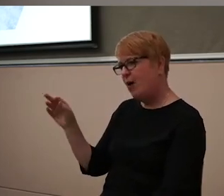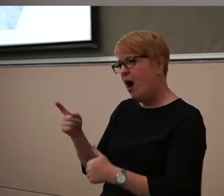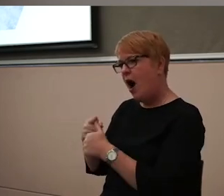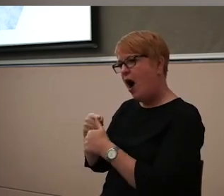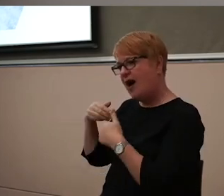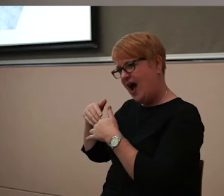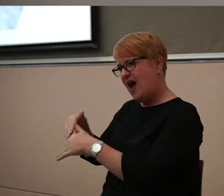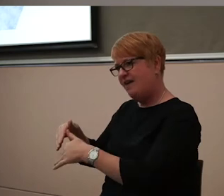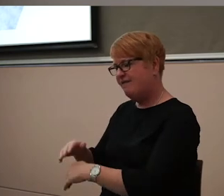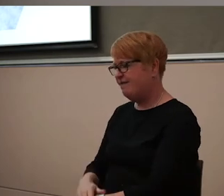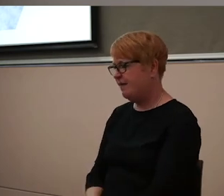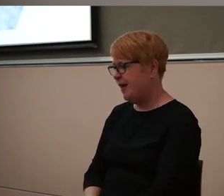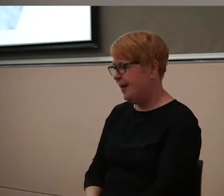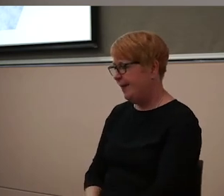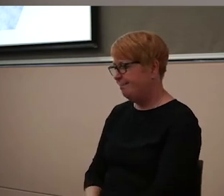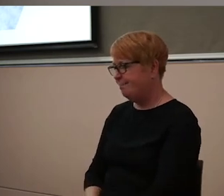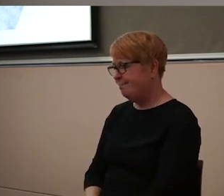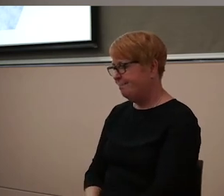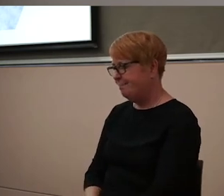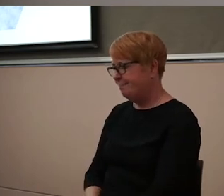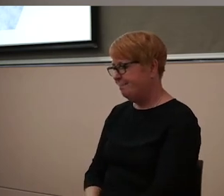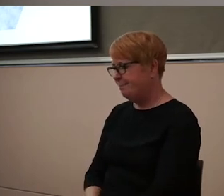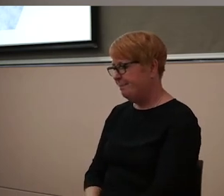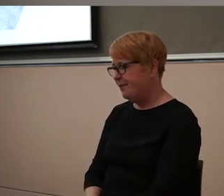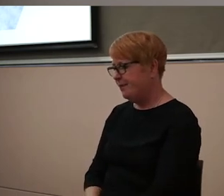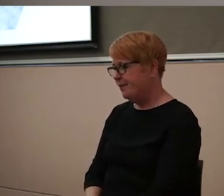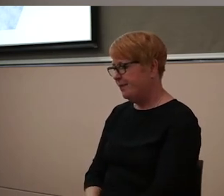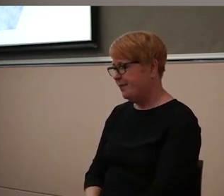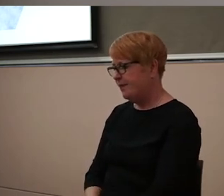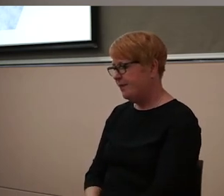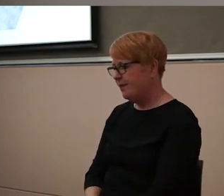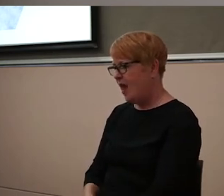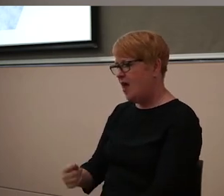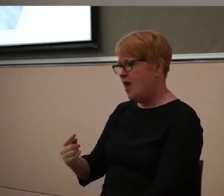there's like relationships formed that you want to, that you care for. So like,